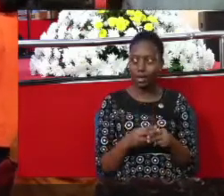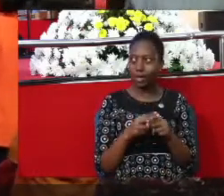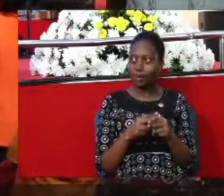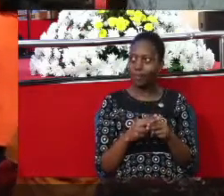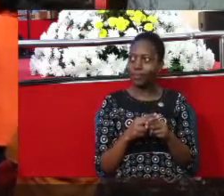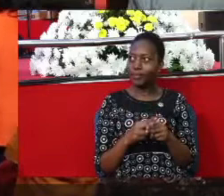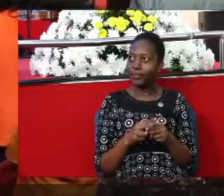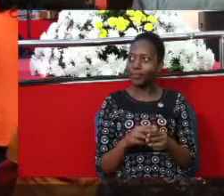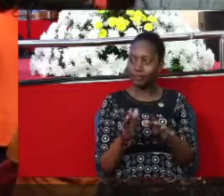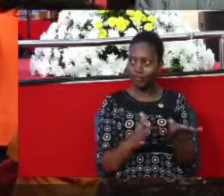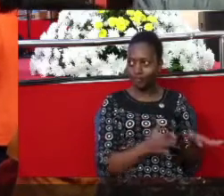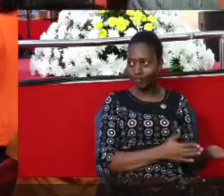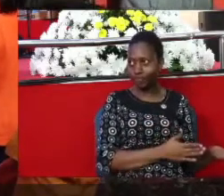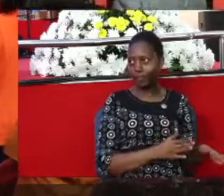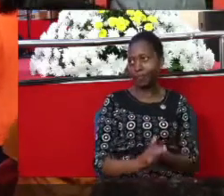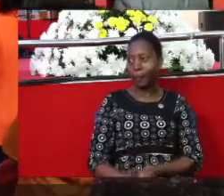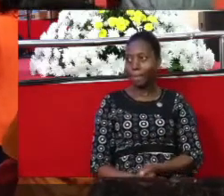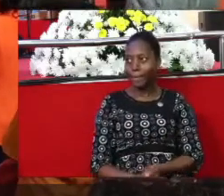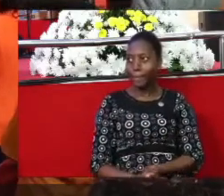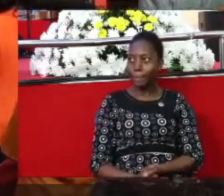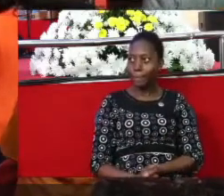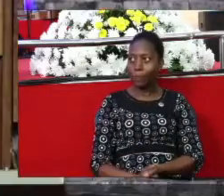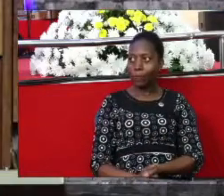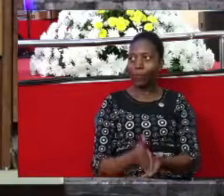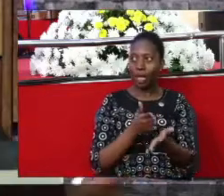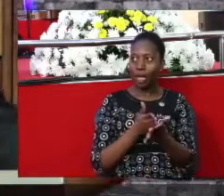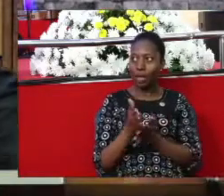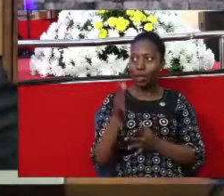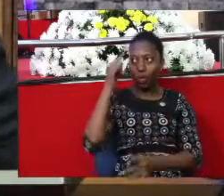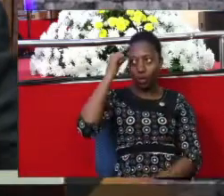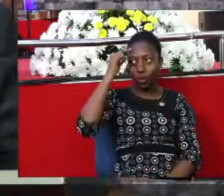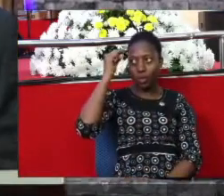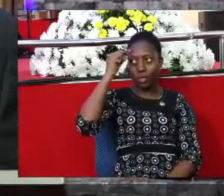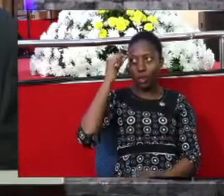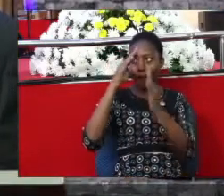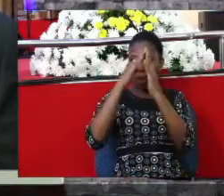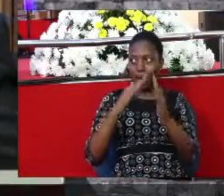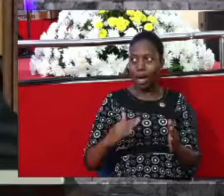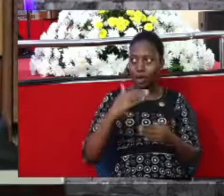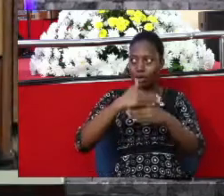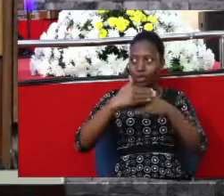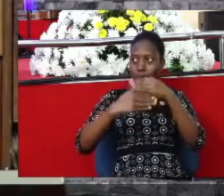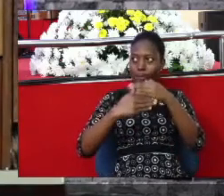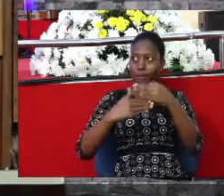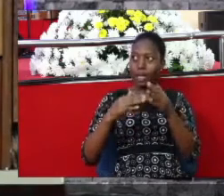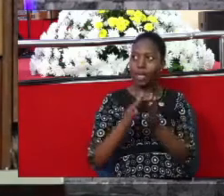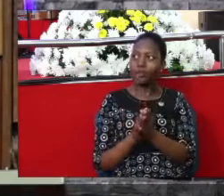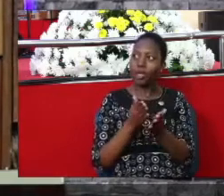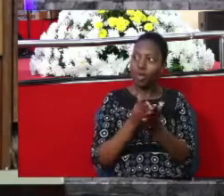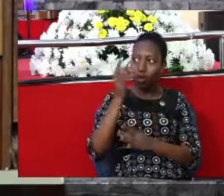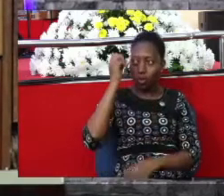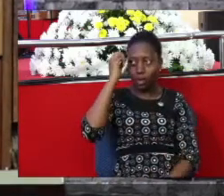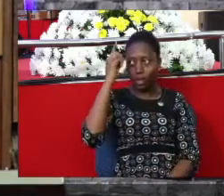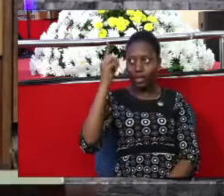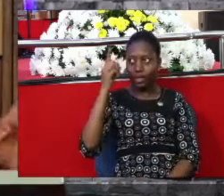Proverbs 24:3-4. Through wisdom, a house is built. By understanding, it is